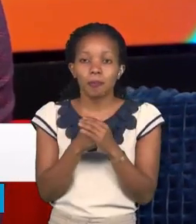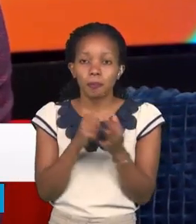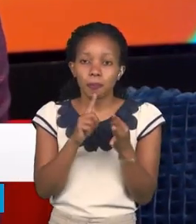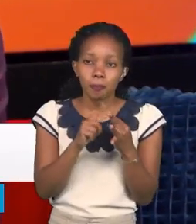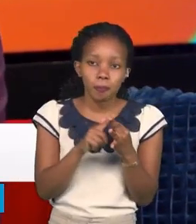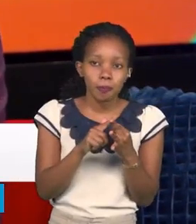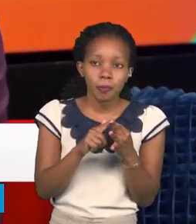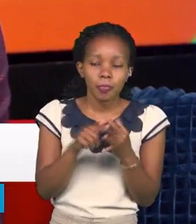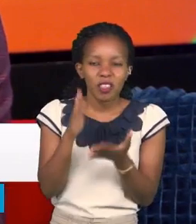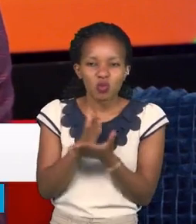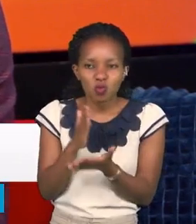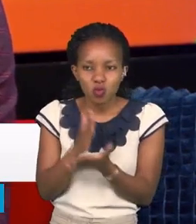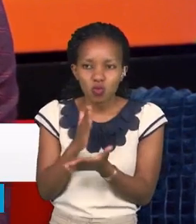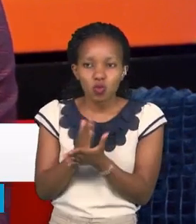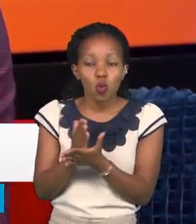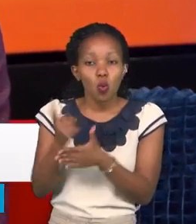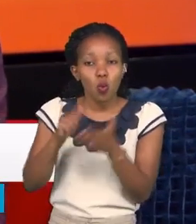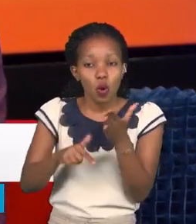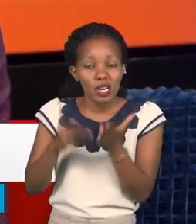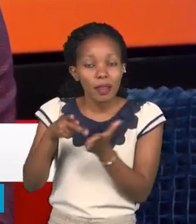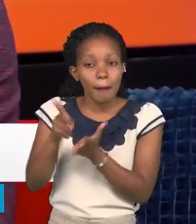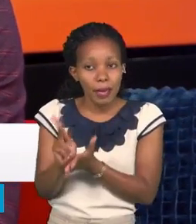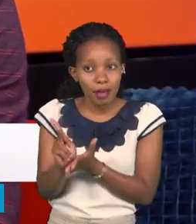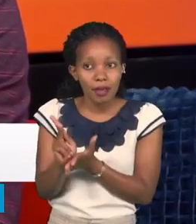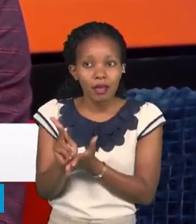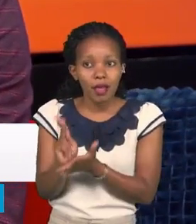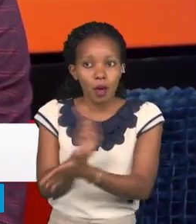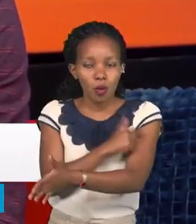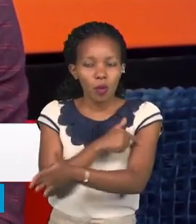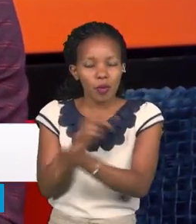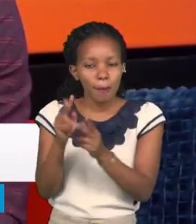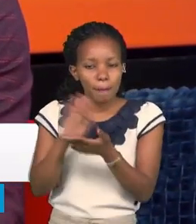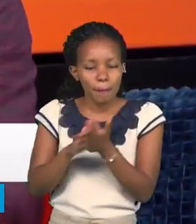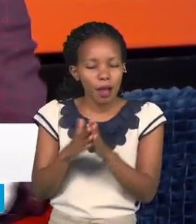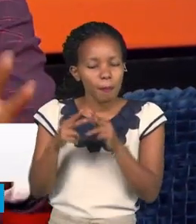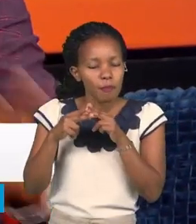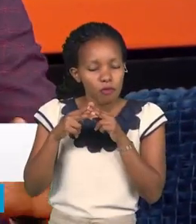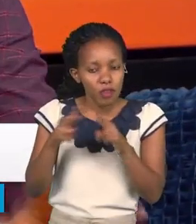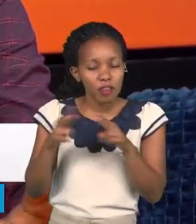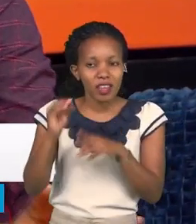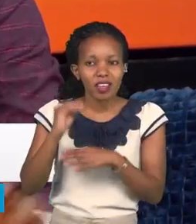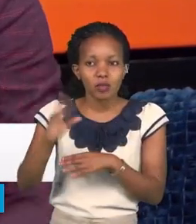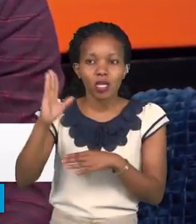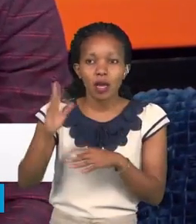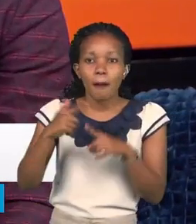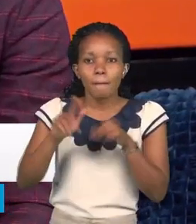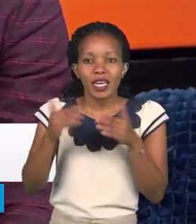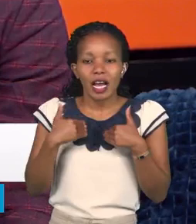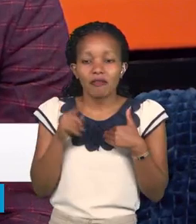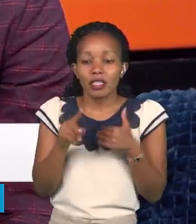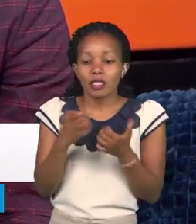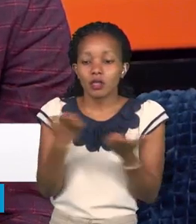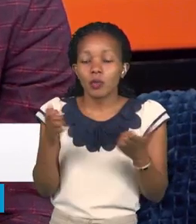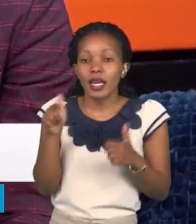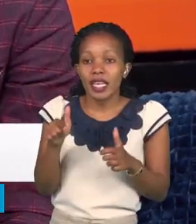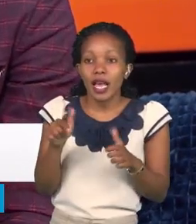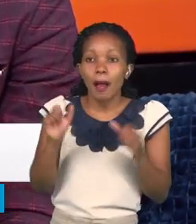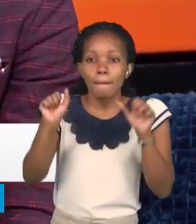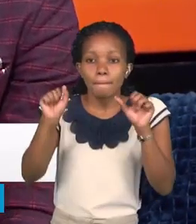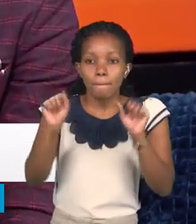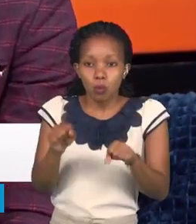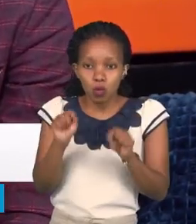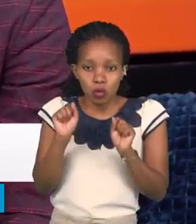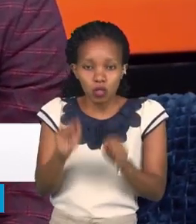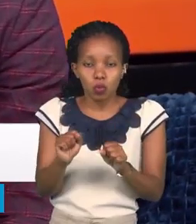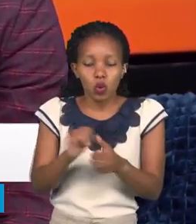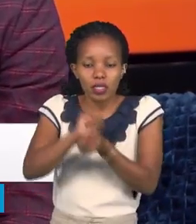factor in the real cost of what they're going to actually get, it becomes very expensive. It does. But we still have this thing here. Now, how can we reverse the